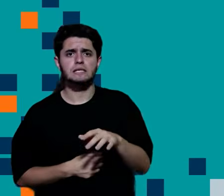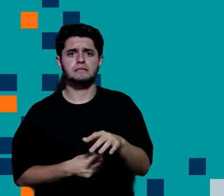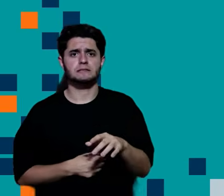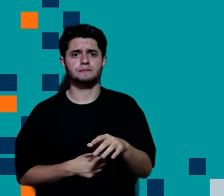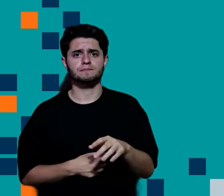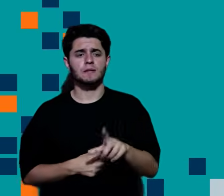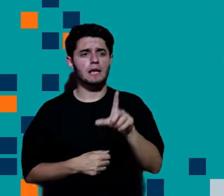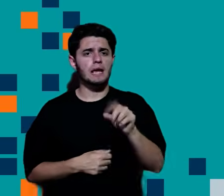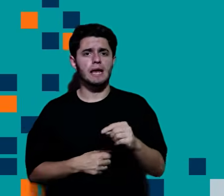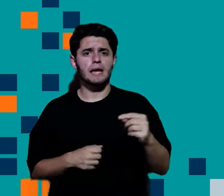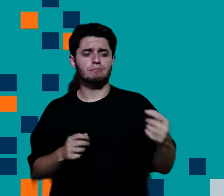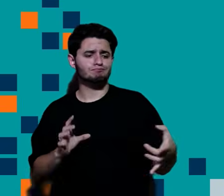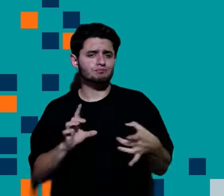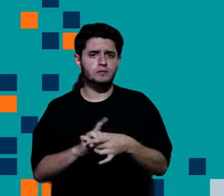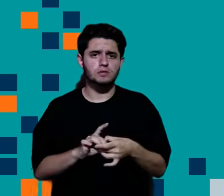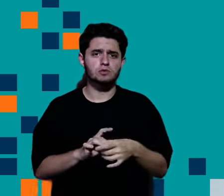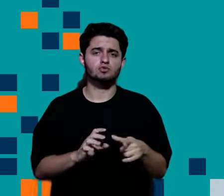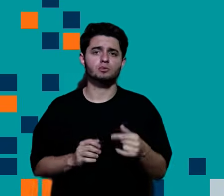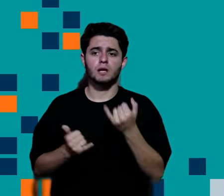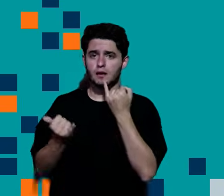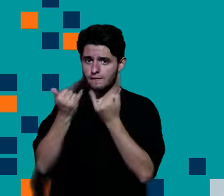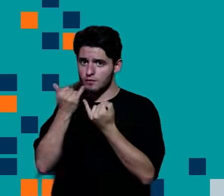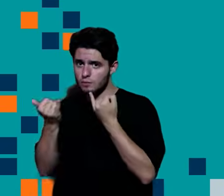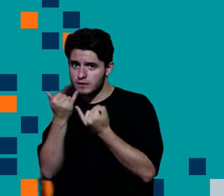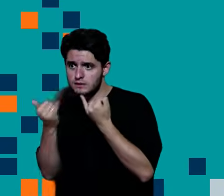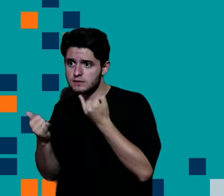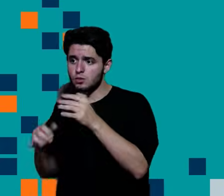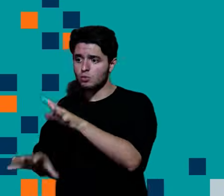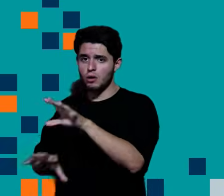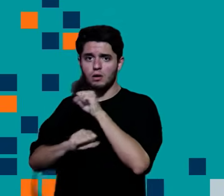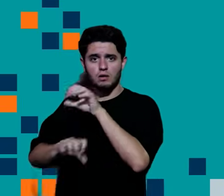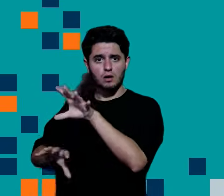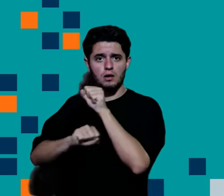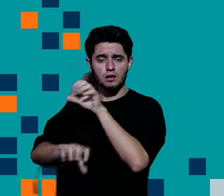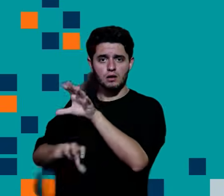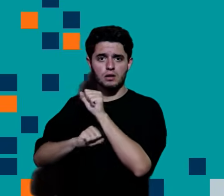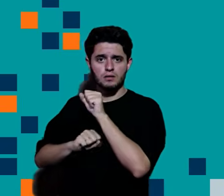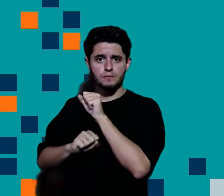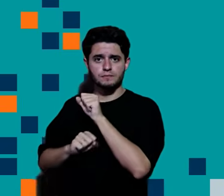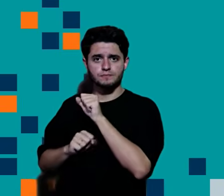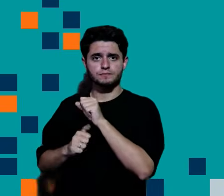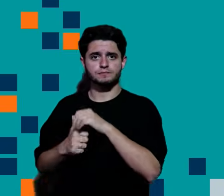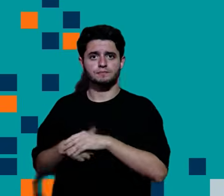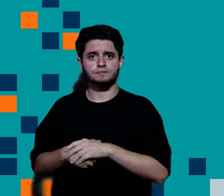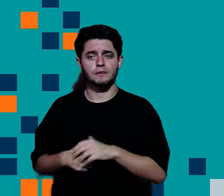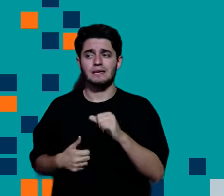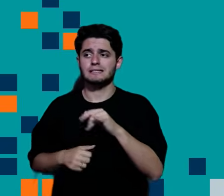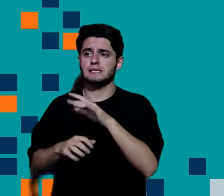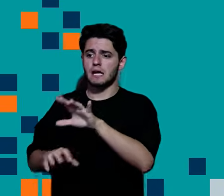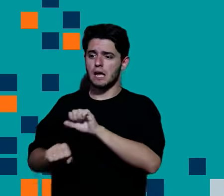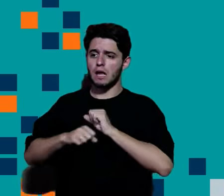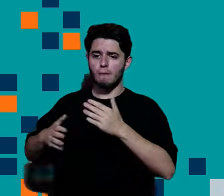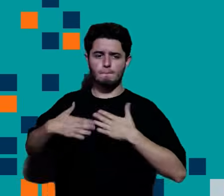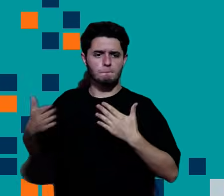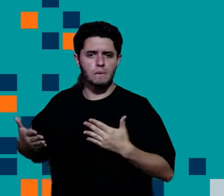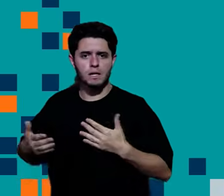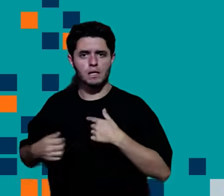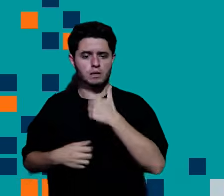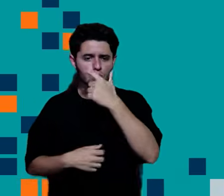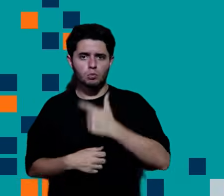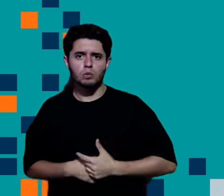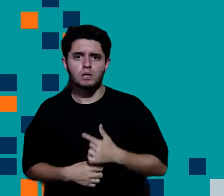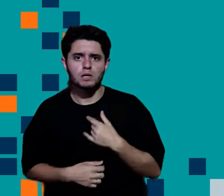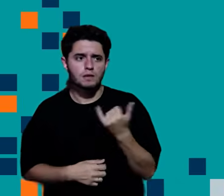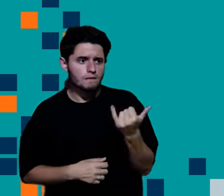bidirectional relationship between the information that comes in. If I come to you and I poke you with a pin, your body is going to